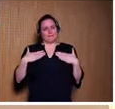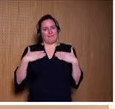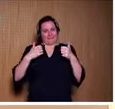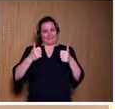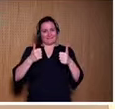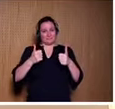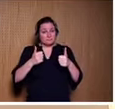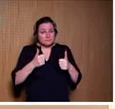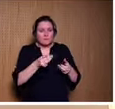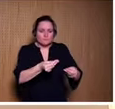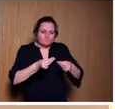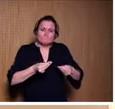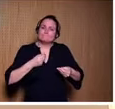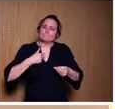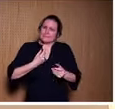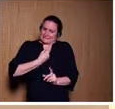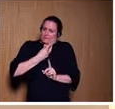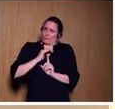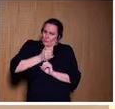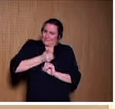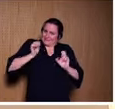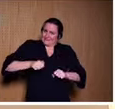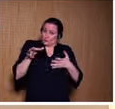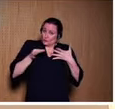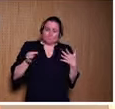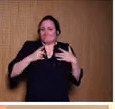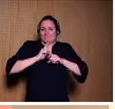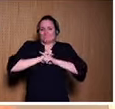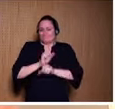themselves. And I have met leaders